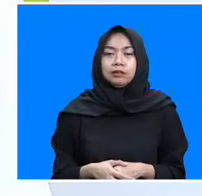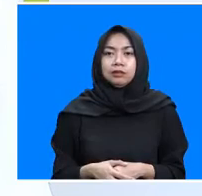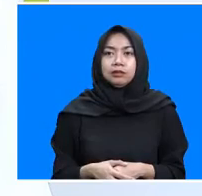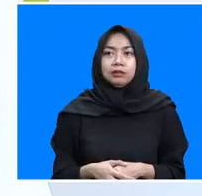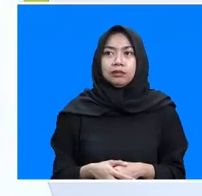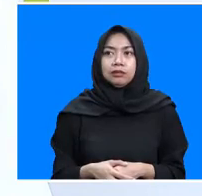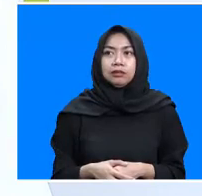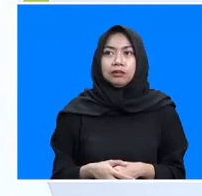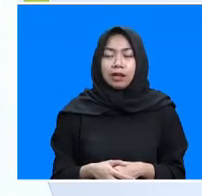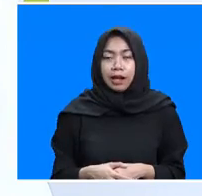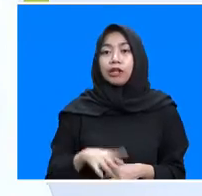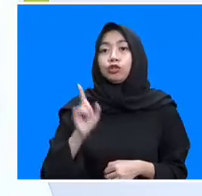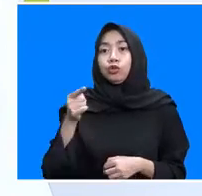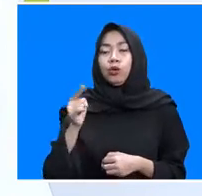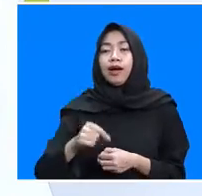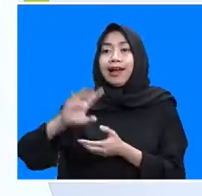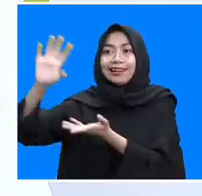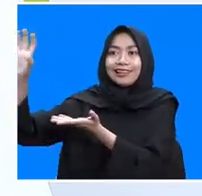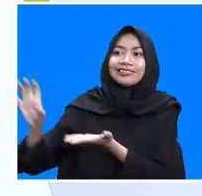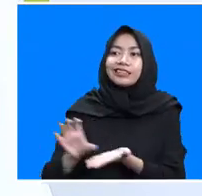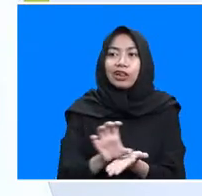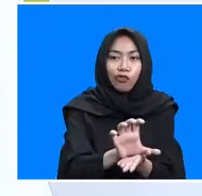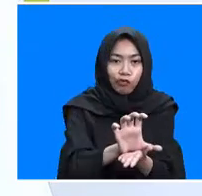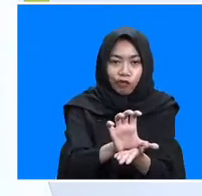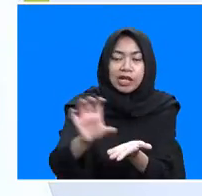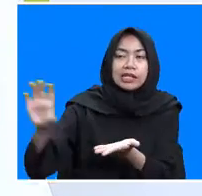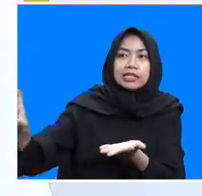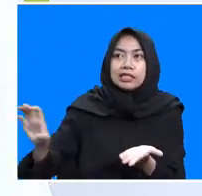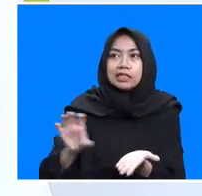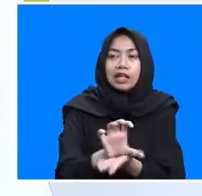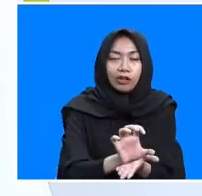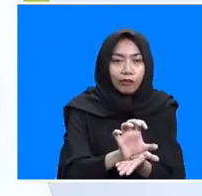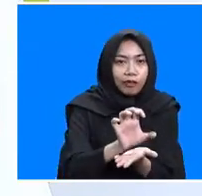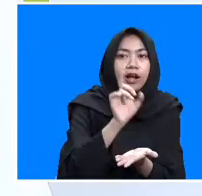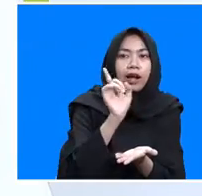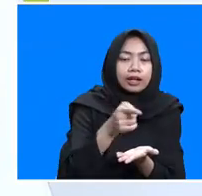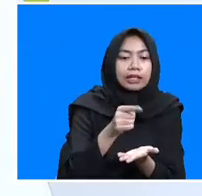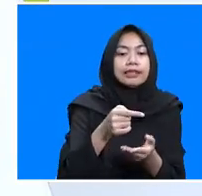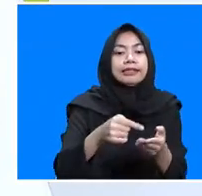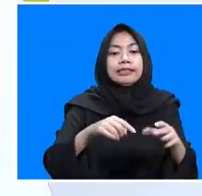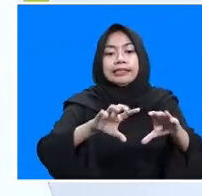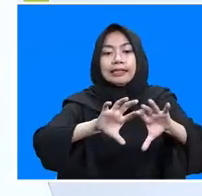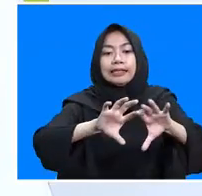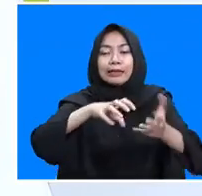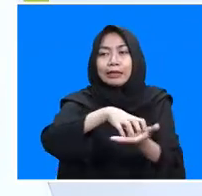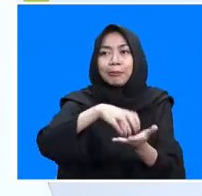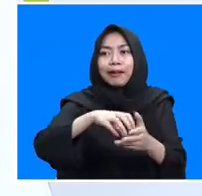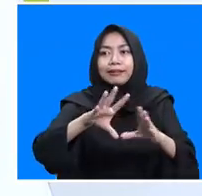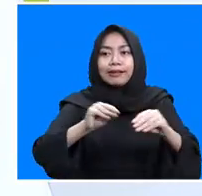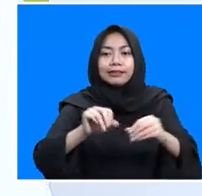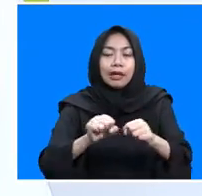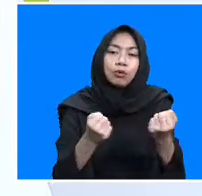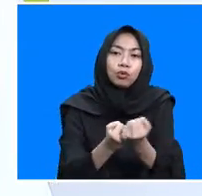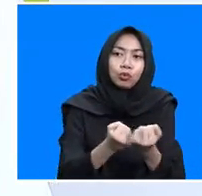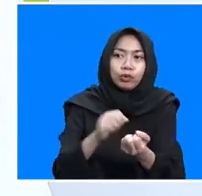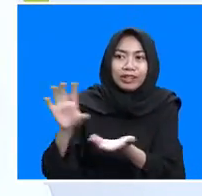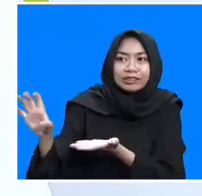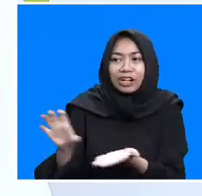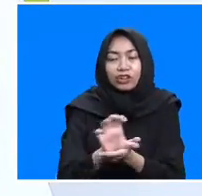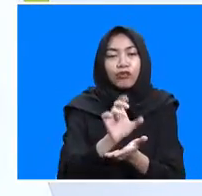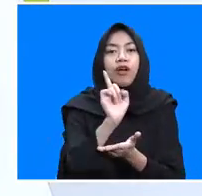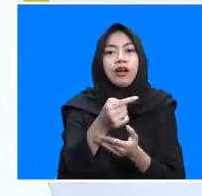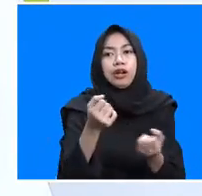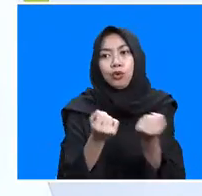financial incentives for teachers to be placed in regional remote places. Mm. So there are little things we're doing